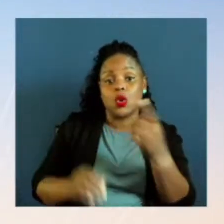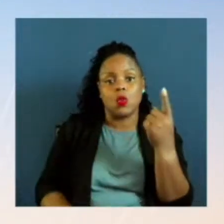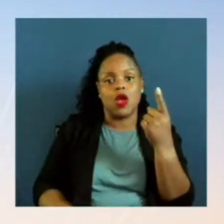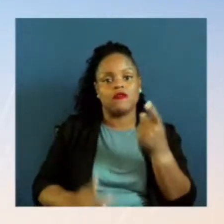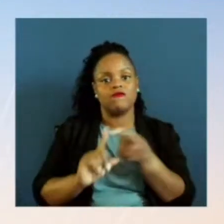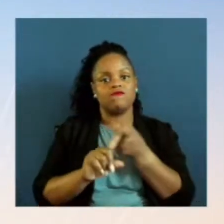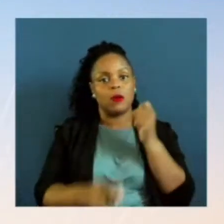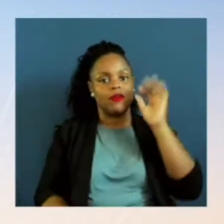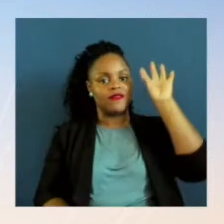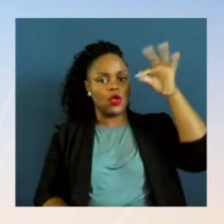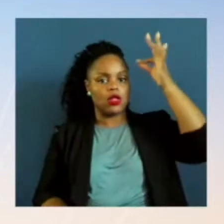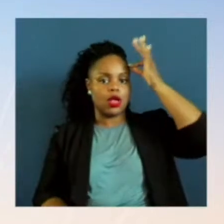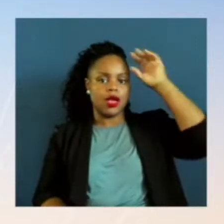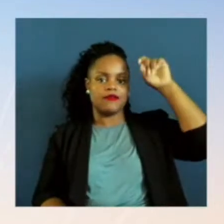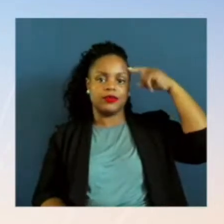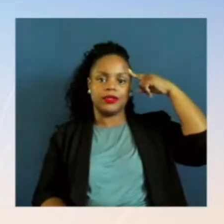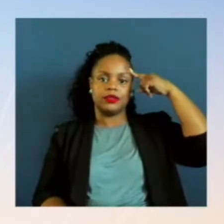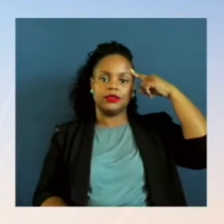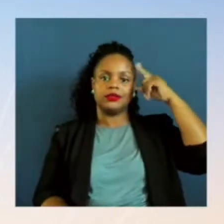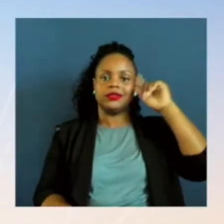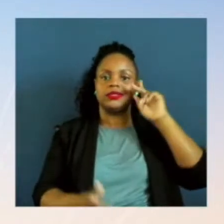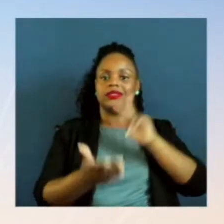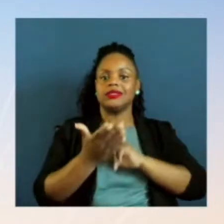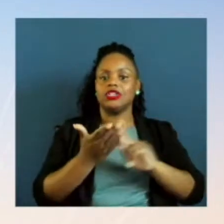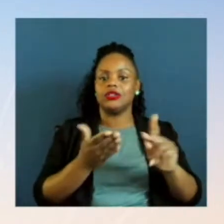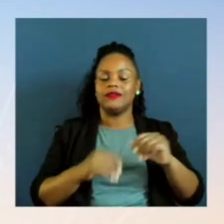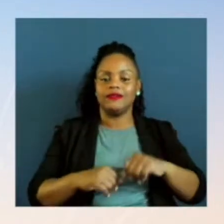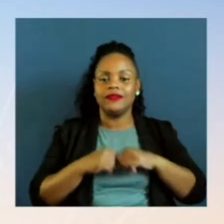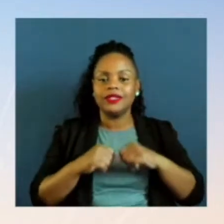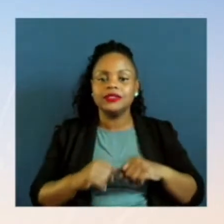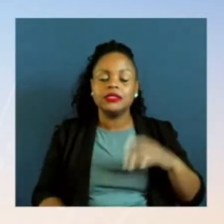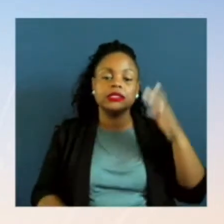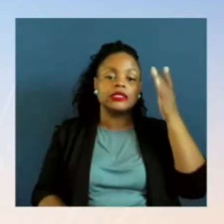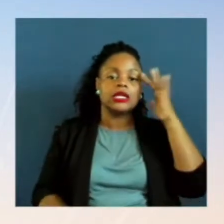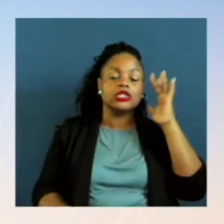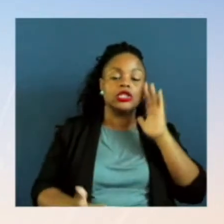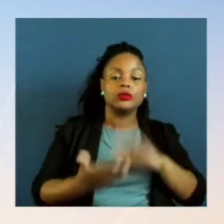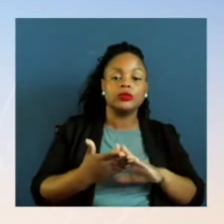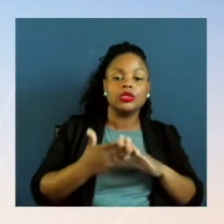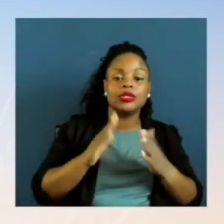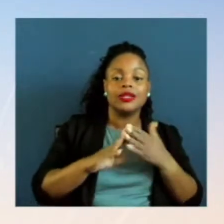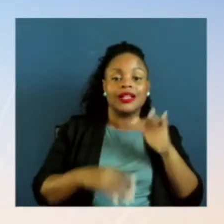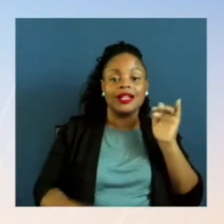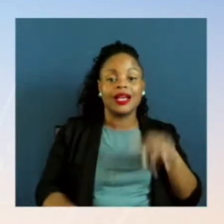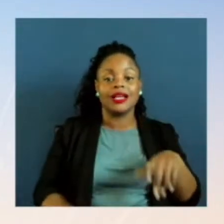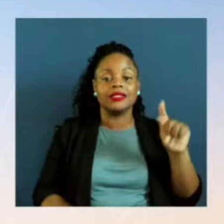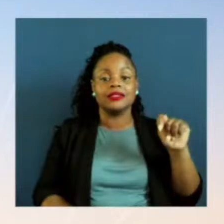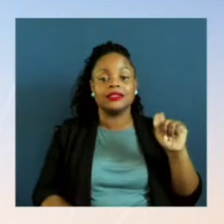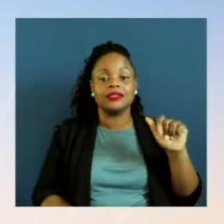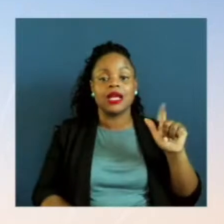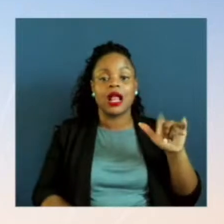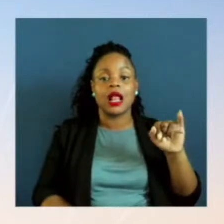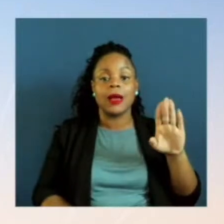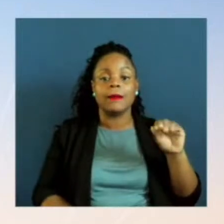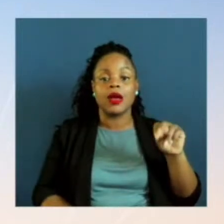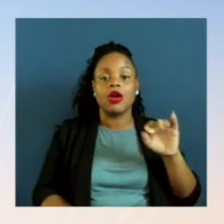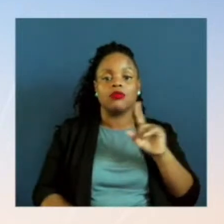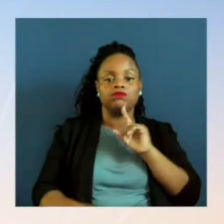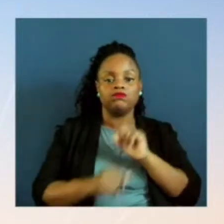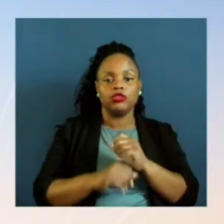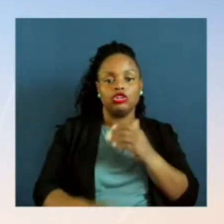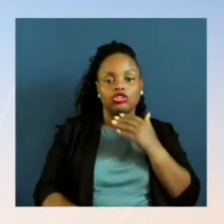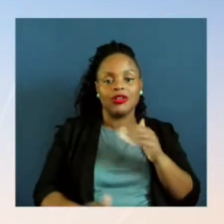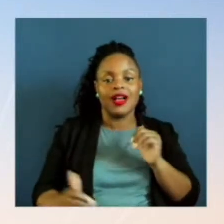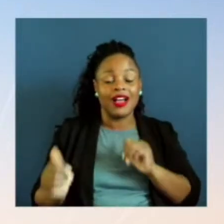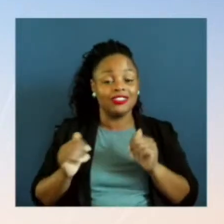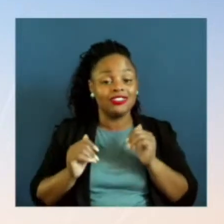of Defense, no one from the intelligence community, that the Taliban are good actors, right? We are not saying that. That is one of the reasons we are being so